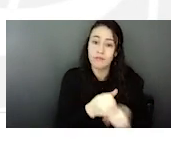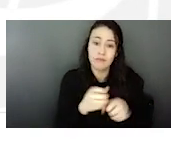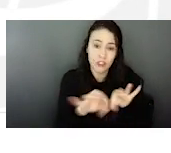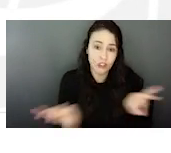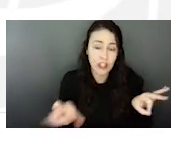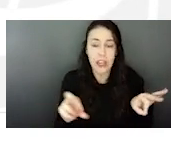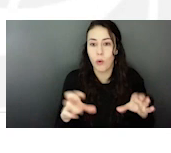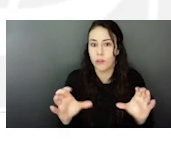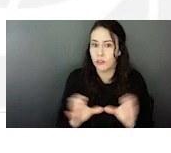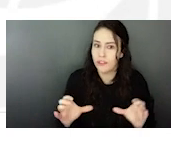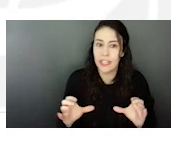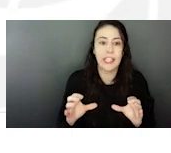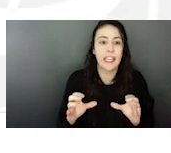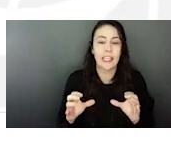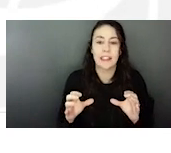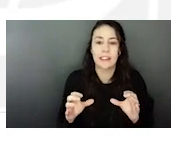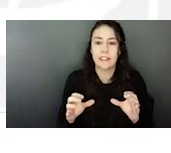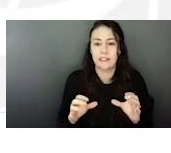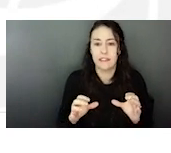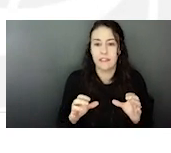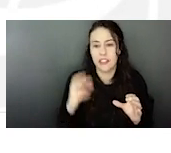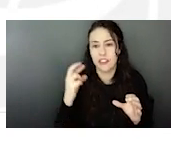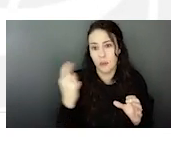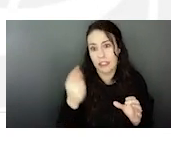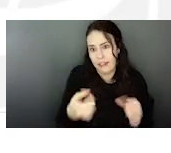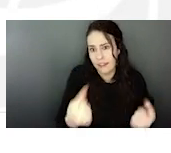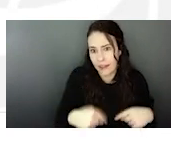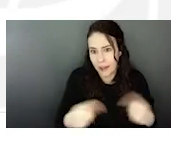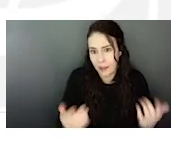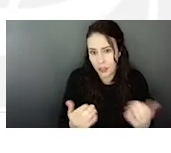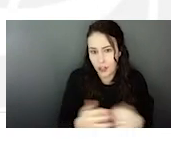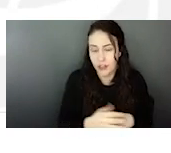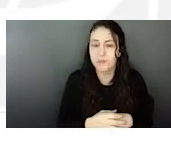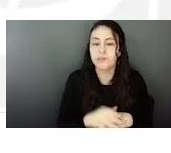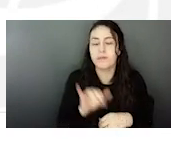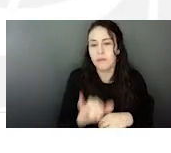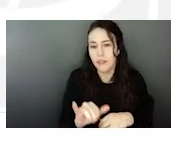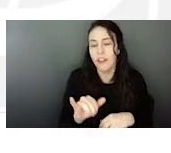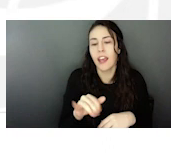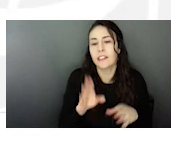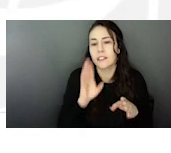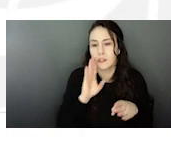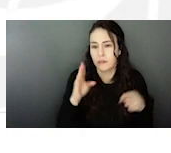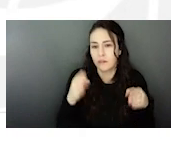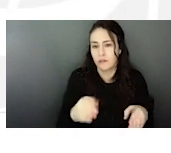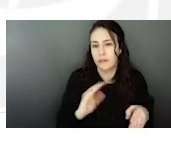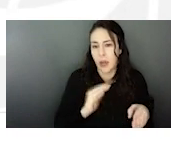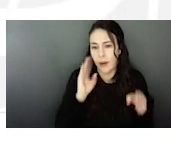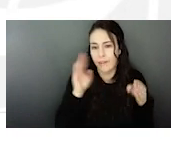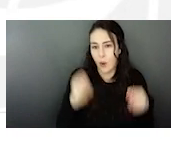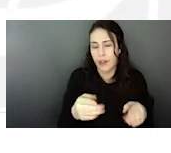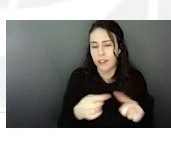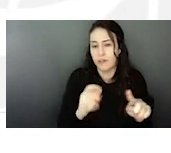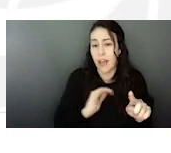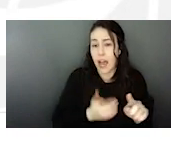certificate that they came to us to achieve. So this is really the focus. This has been the focus from the perspective of the Chancellor's office. This